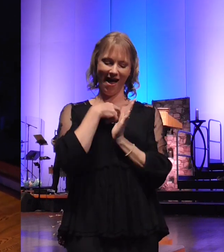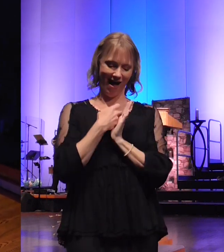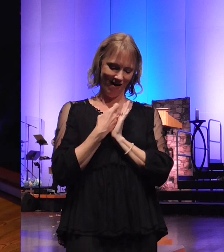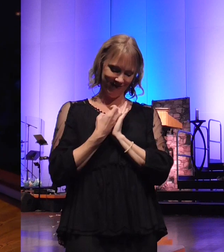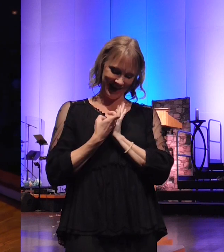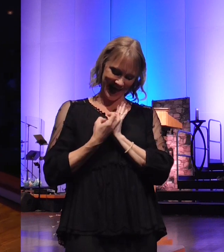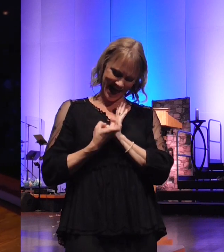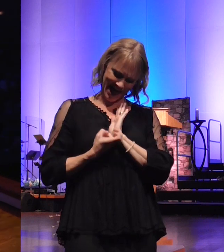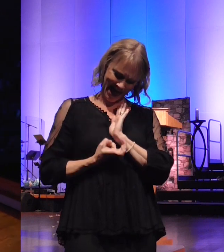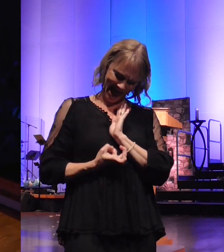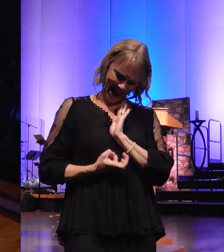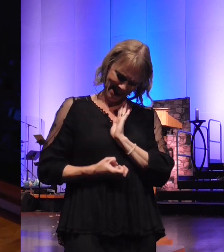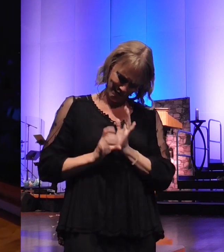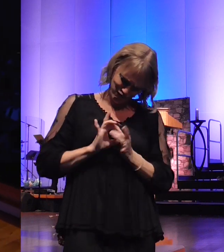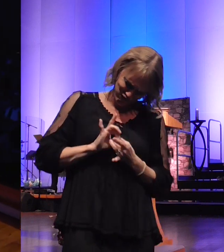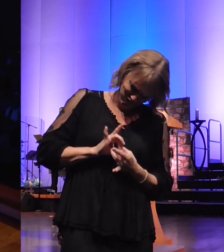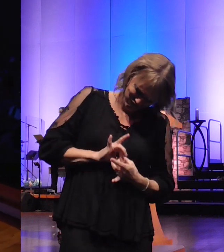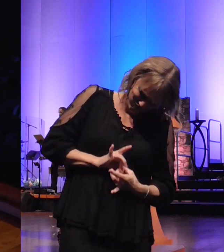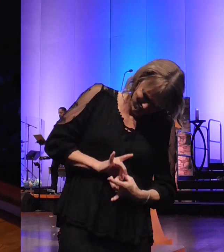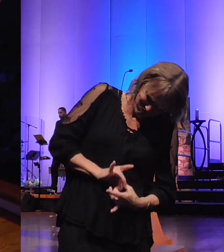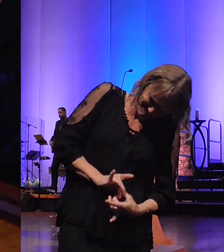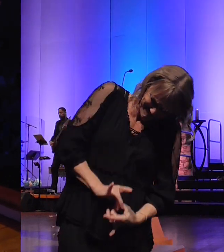I'm diving in